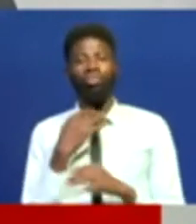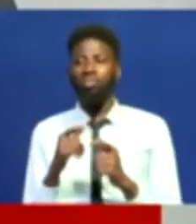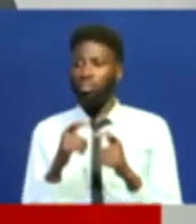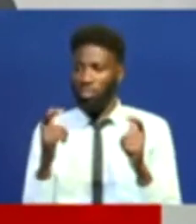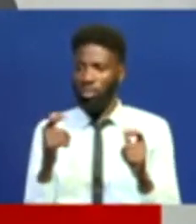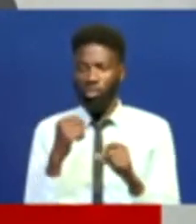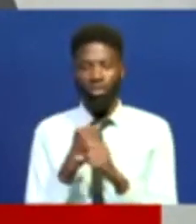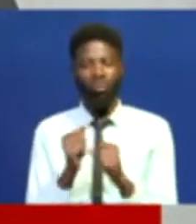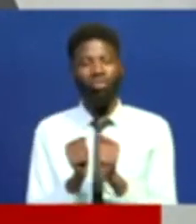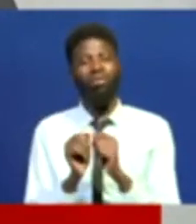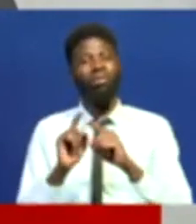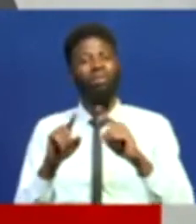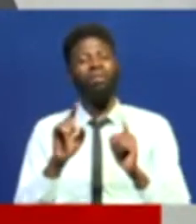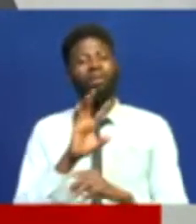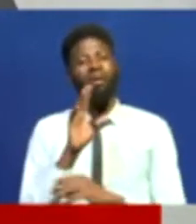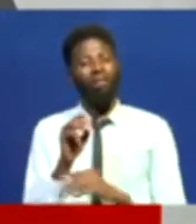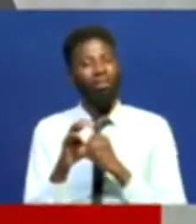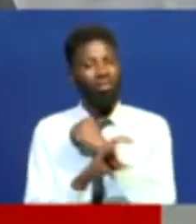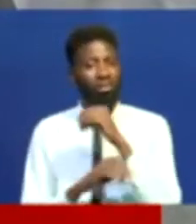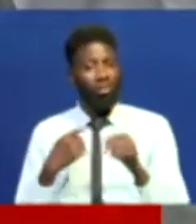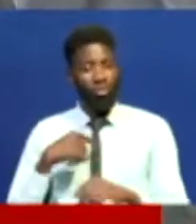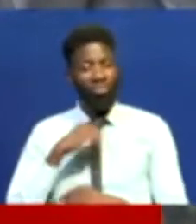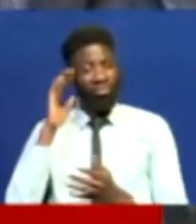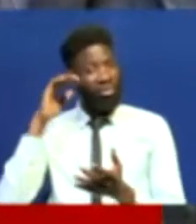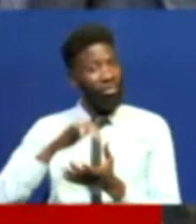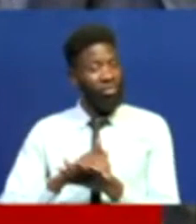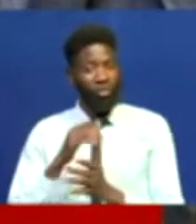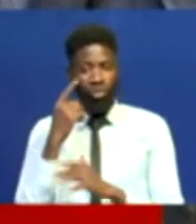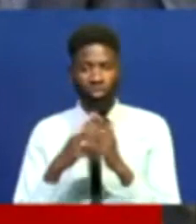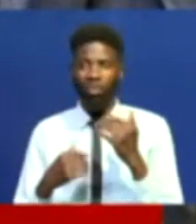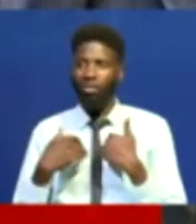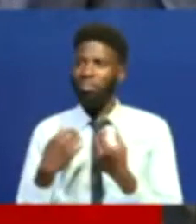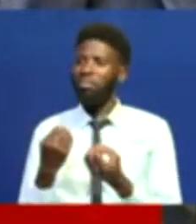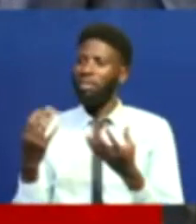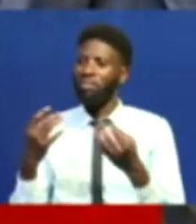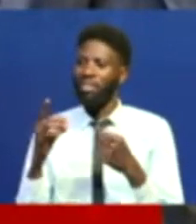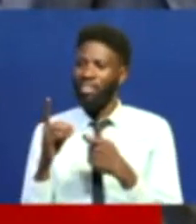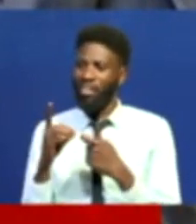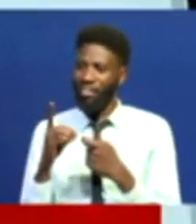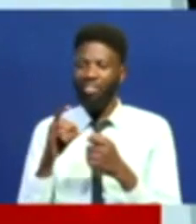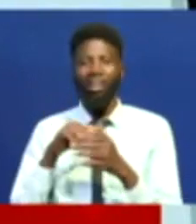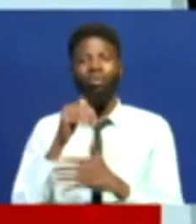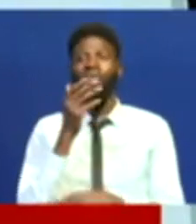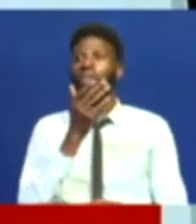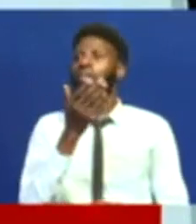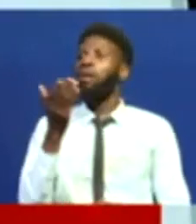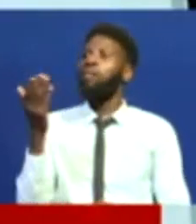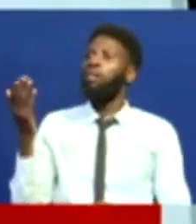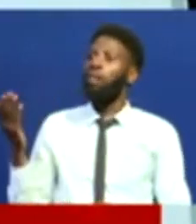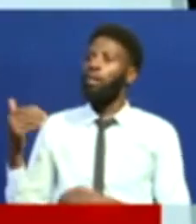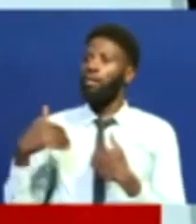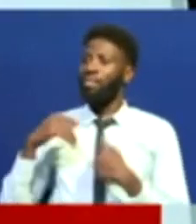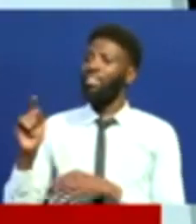countries, because we believe that there are so many devices that are out there in